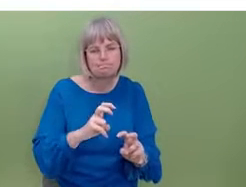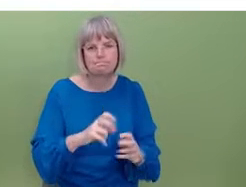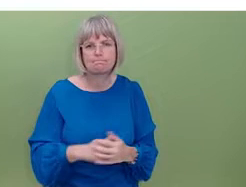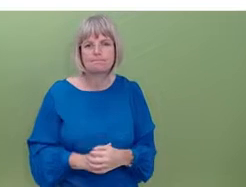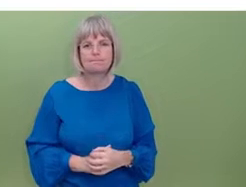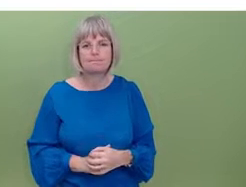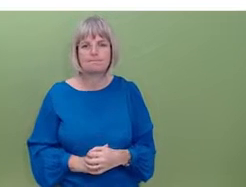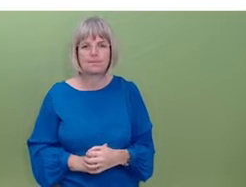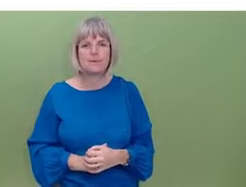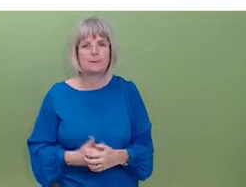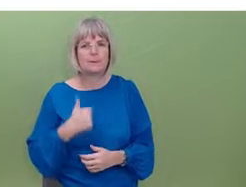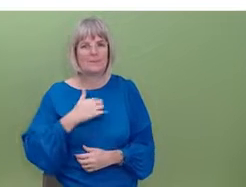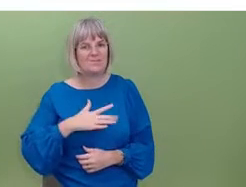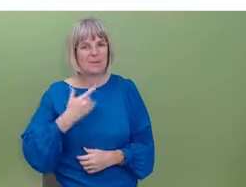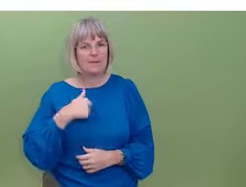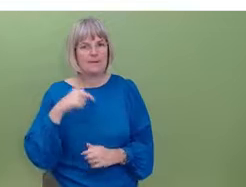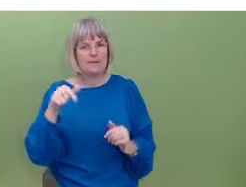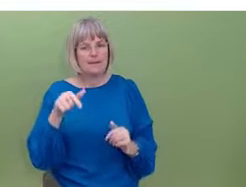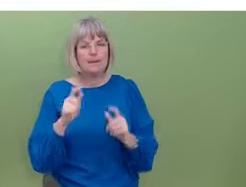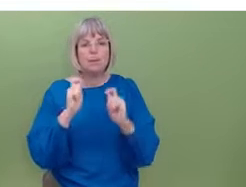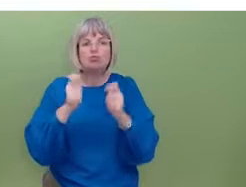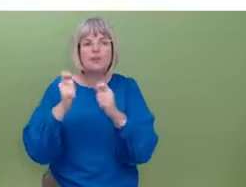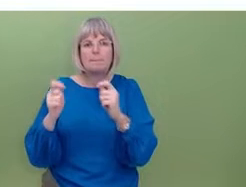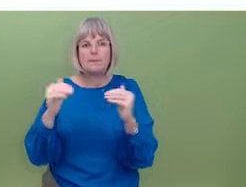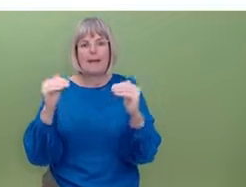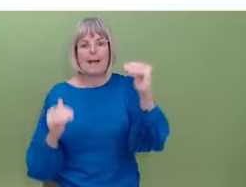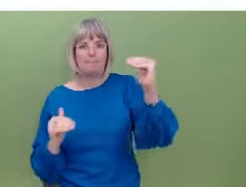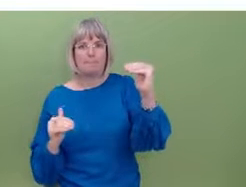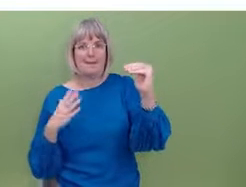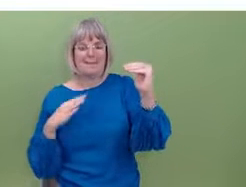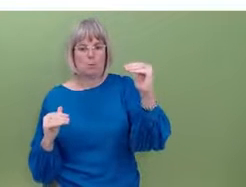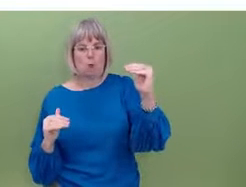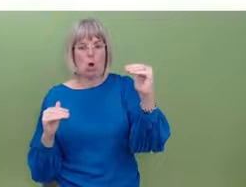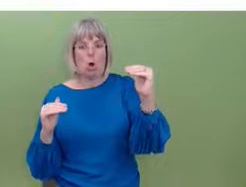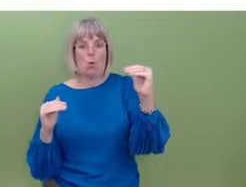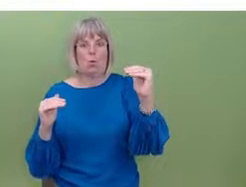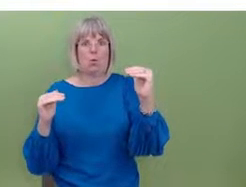importance of closing the treatment gap. And that's really, guys, what we are here for.